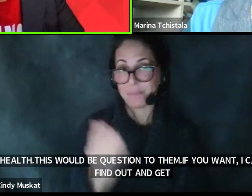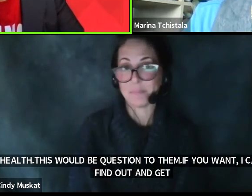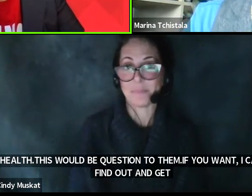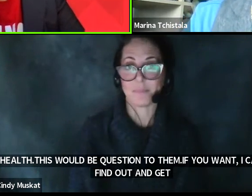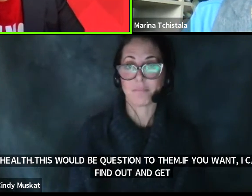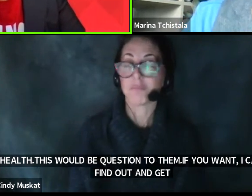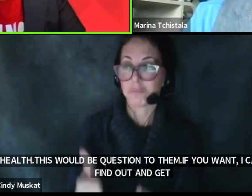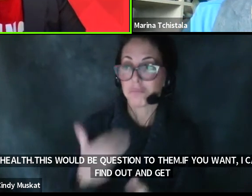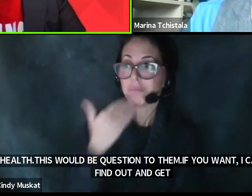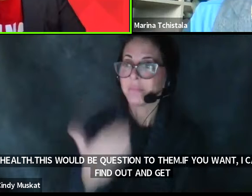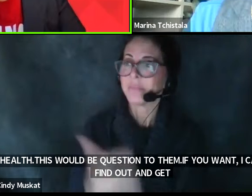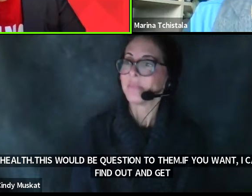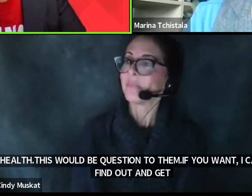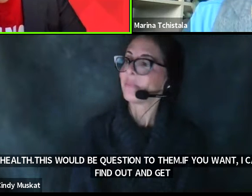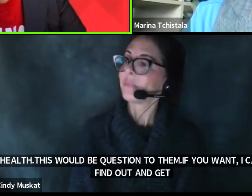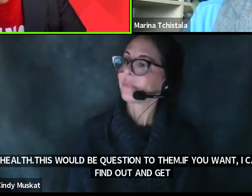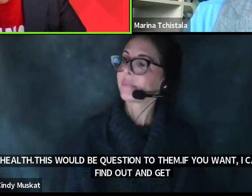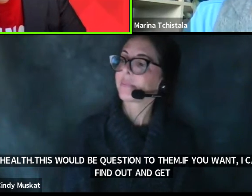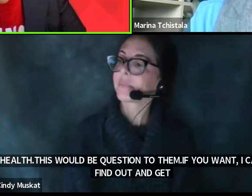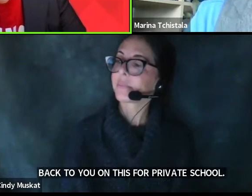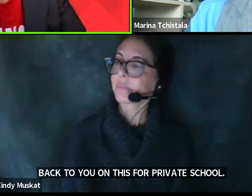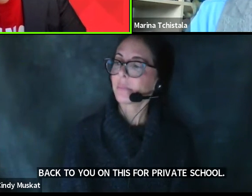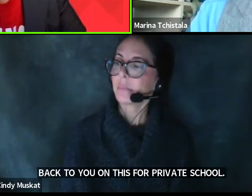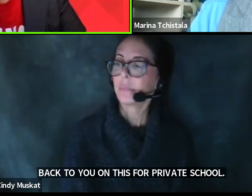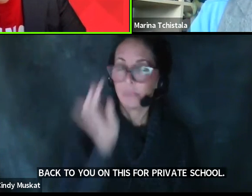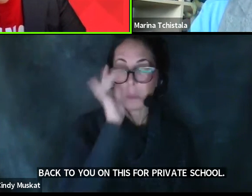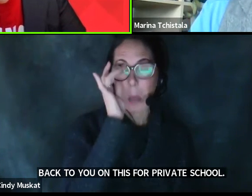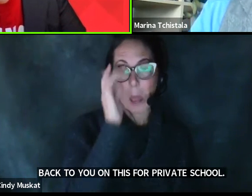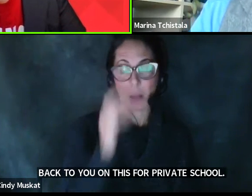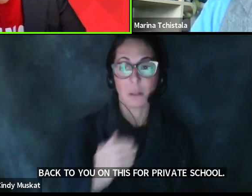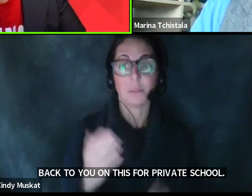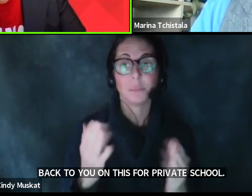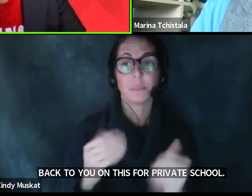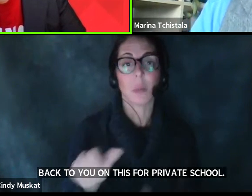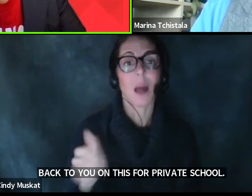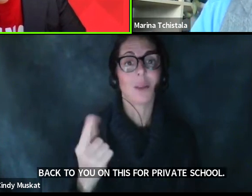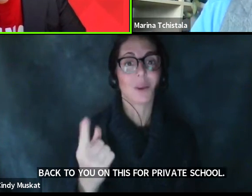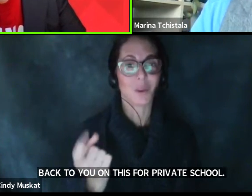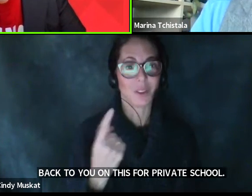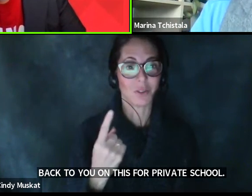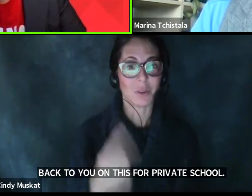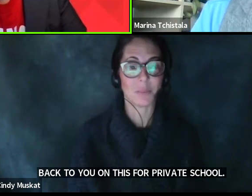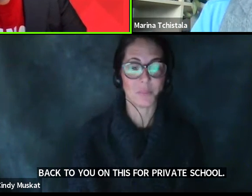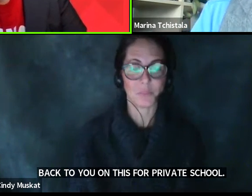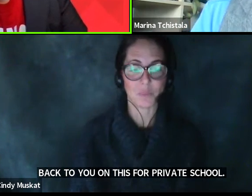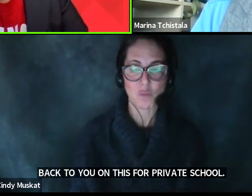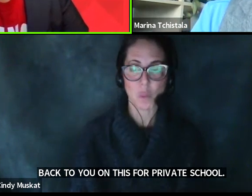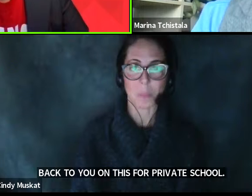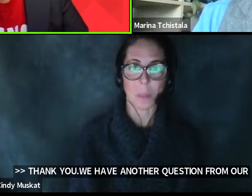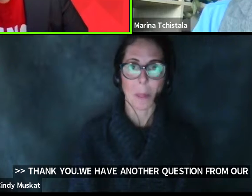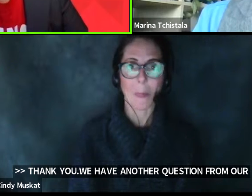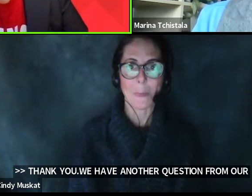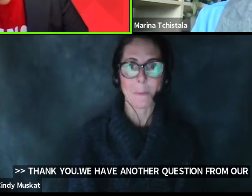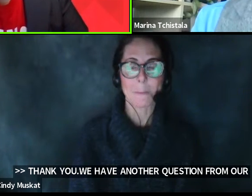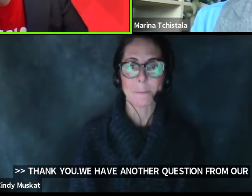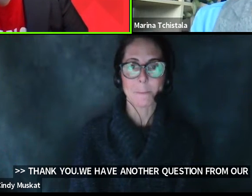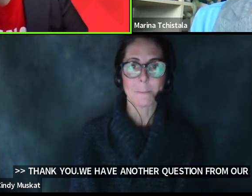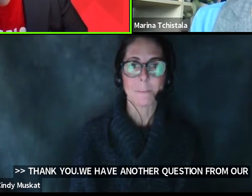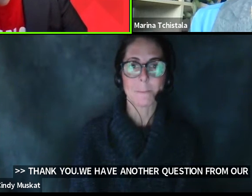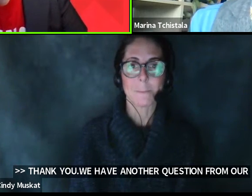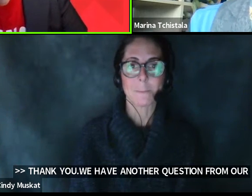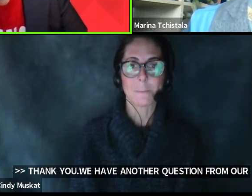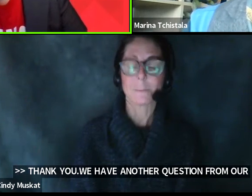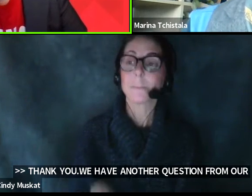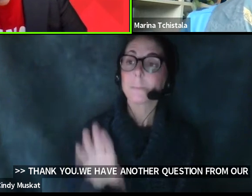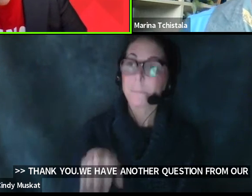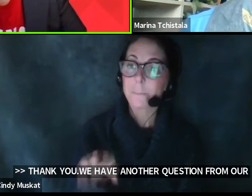you. We have another question from our audience. It appears to have a few parts. At York University, we